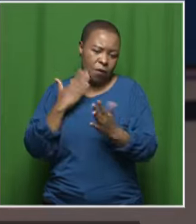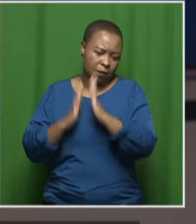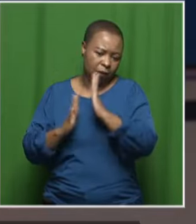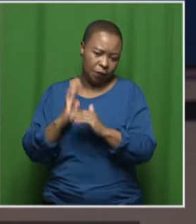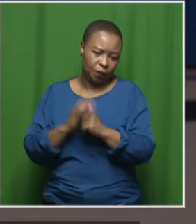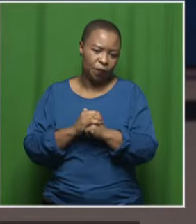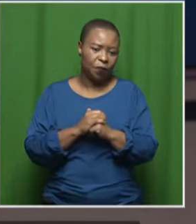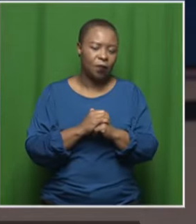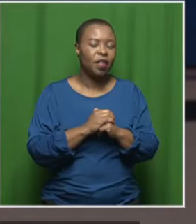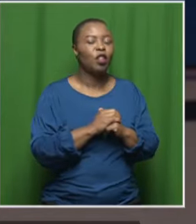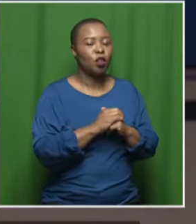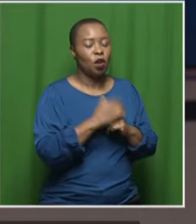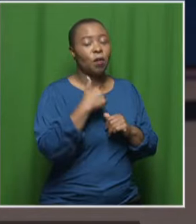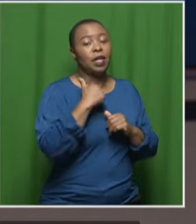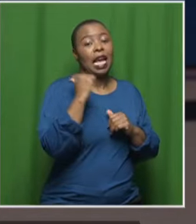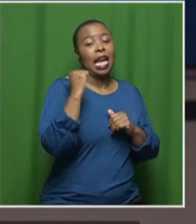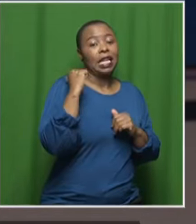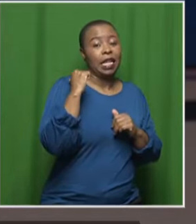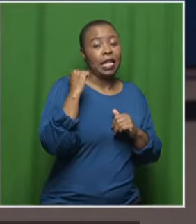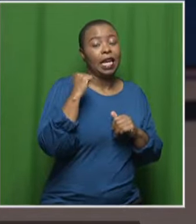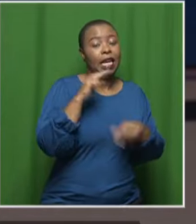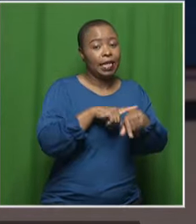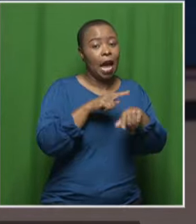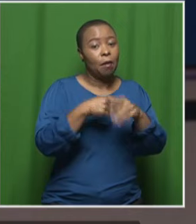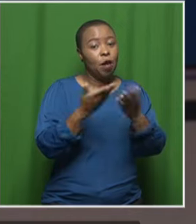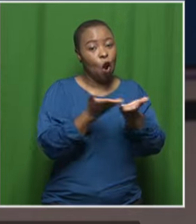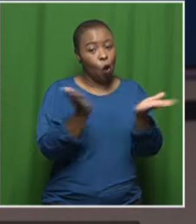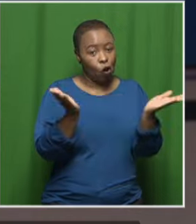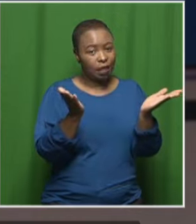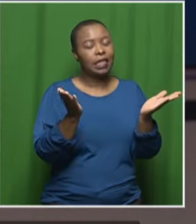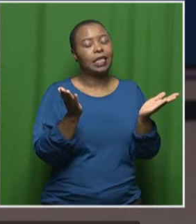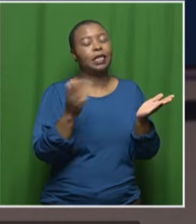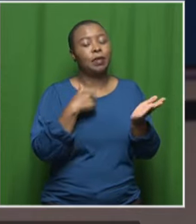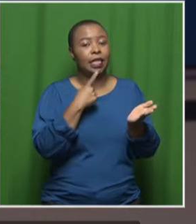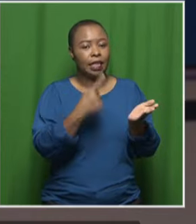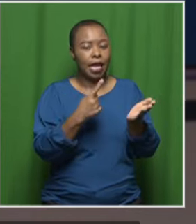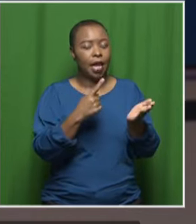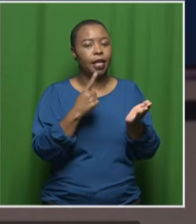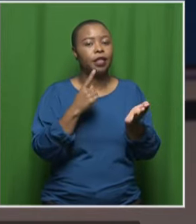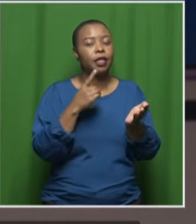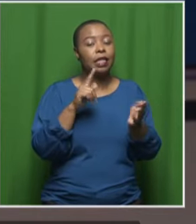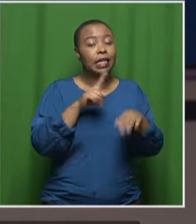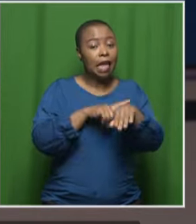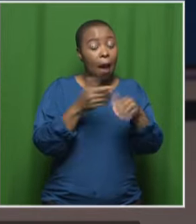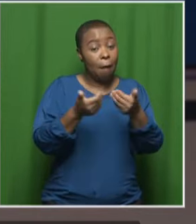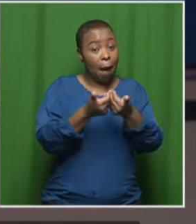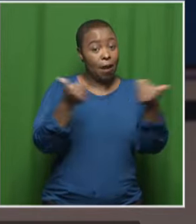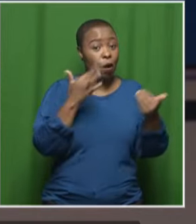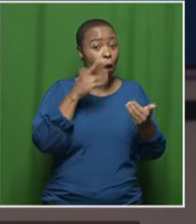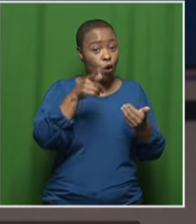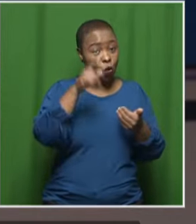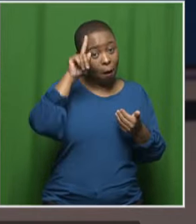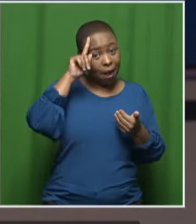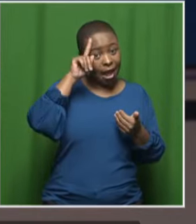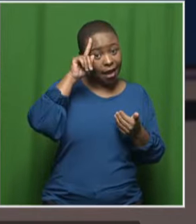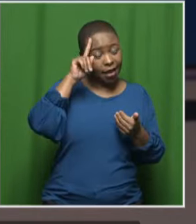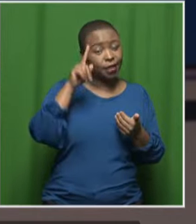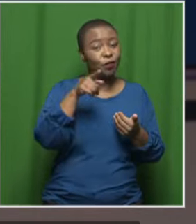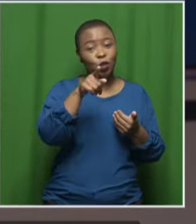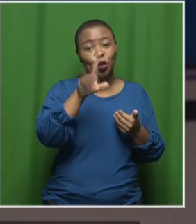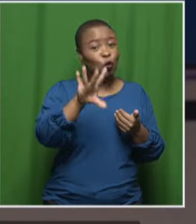as I was saying yesterday during the launch, when you were black in this country during apartheid, you didn't have to